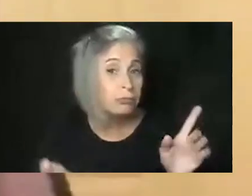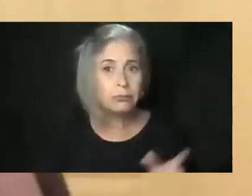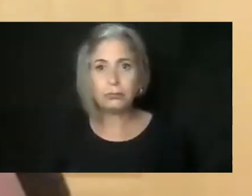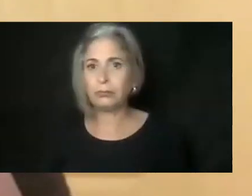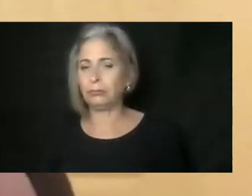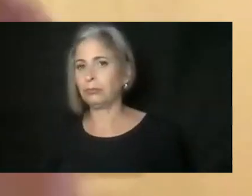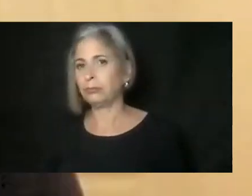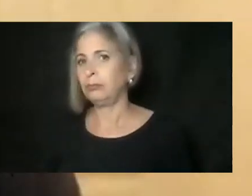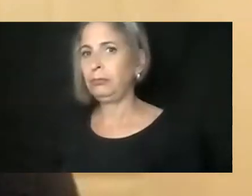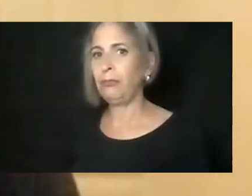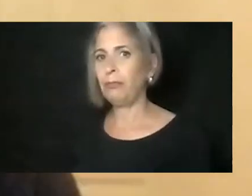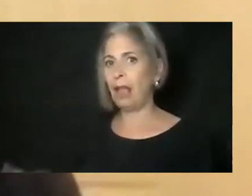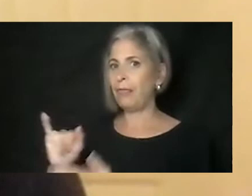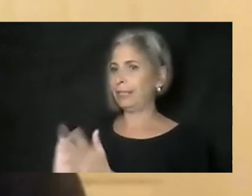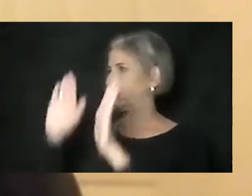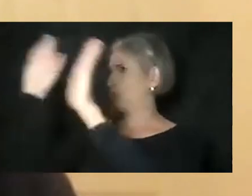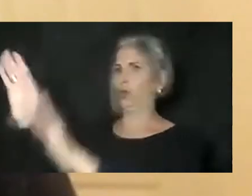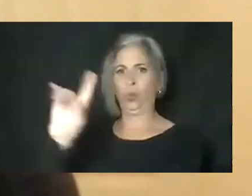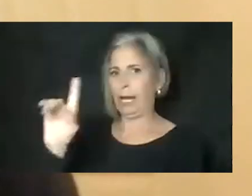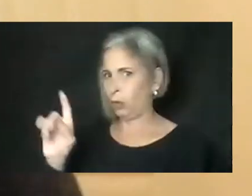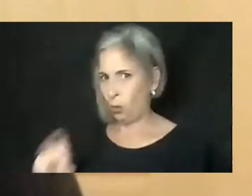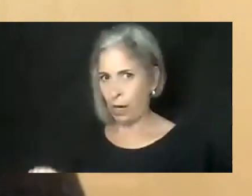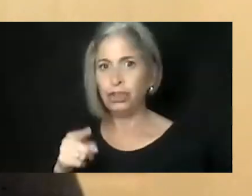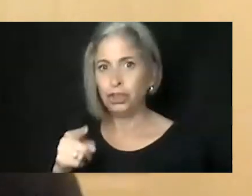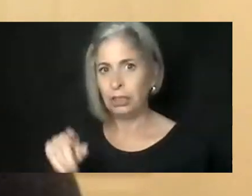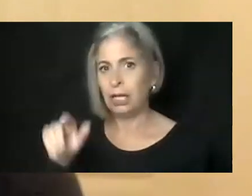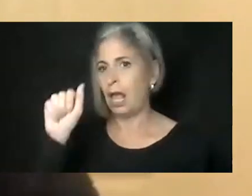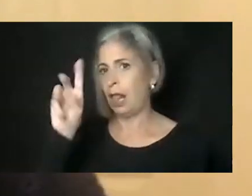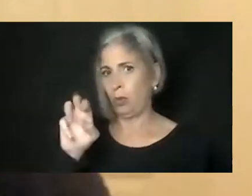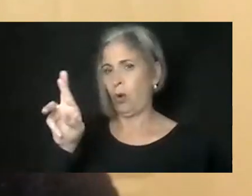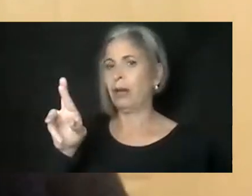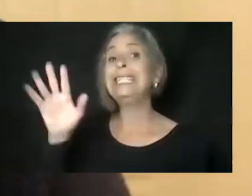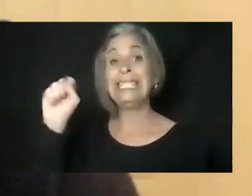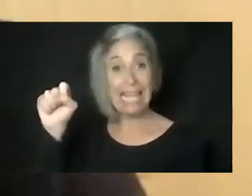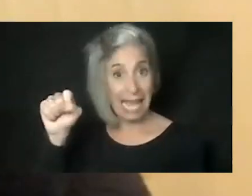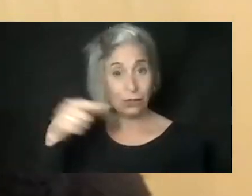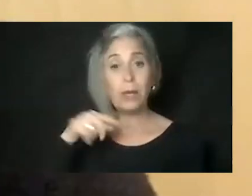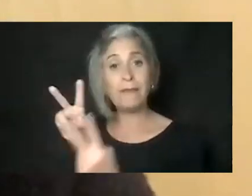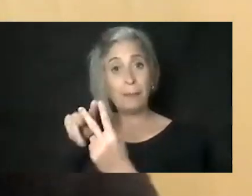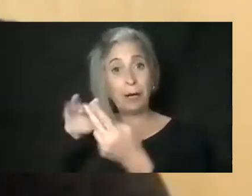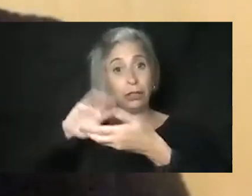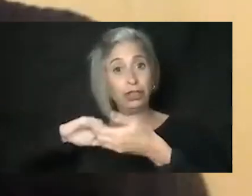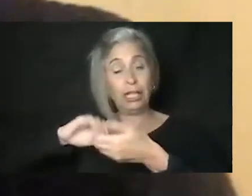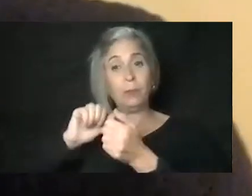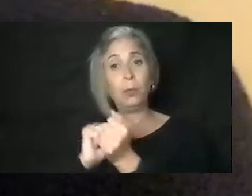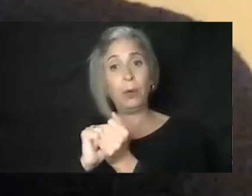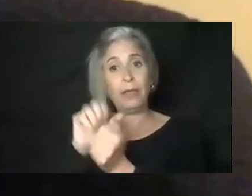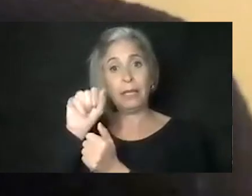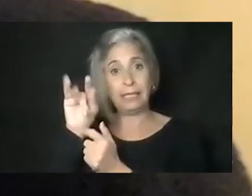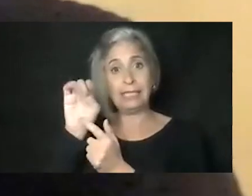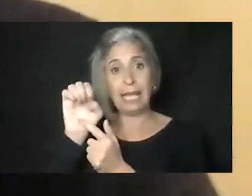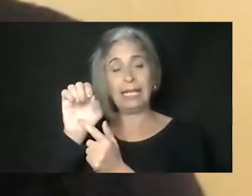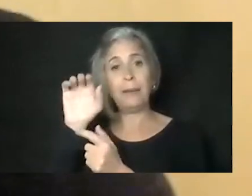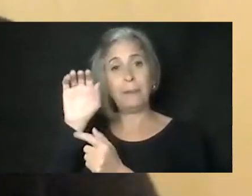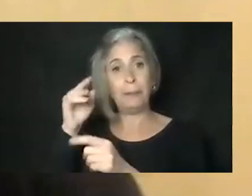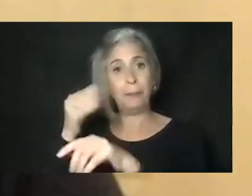Yeah, that's a great question, and I think we're already doing that. We have a partnership with Site Improve, who is an